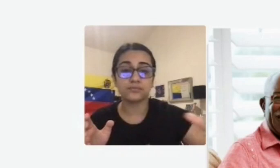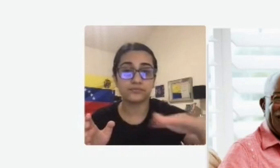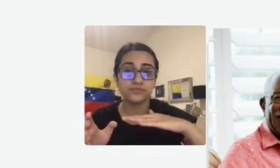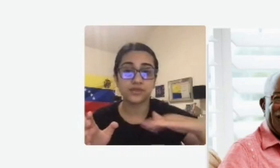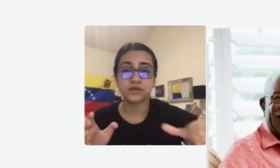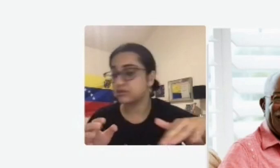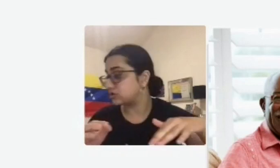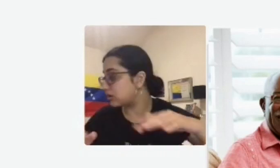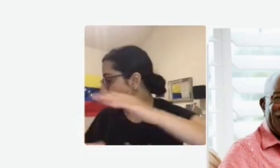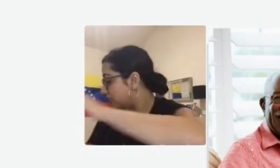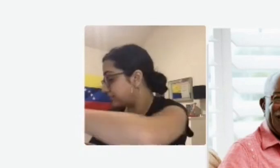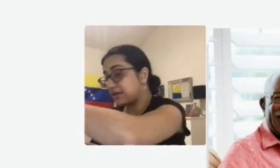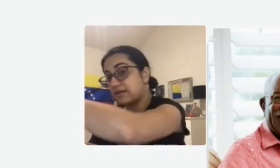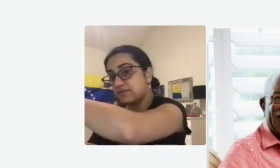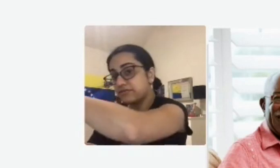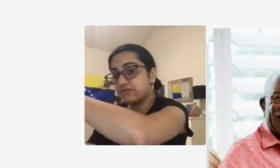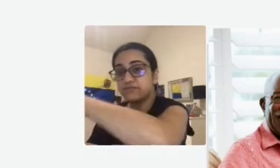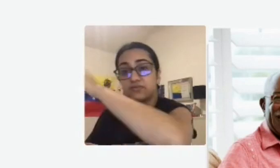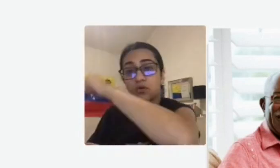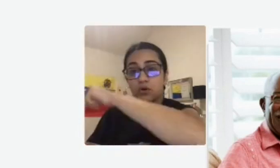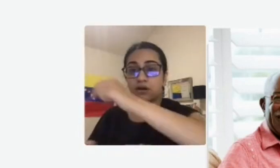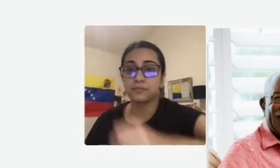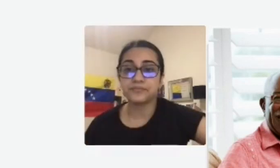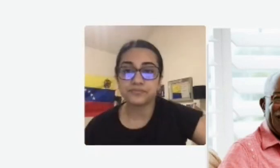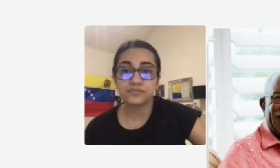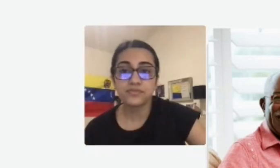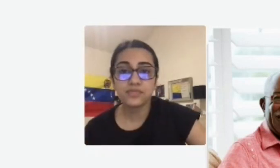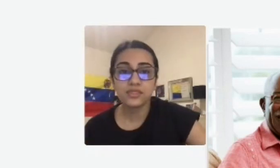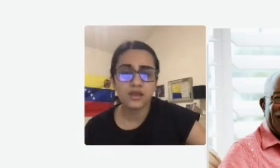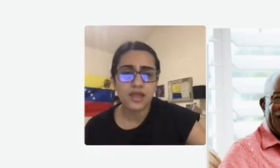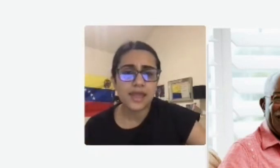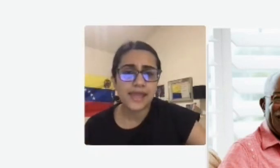floor. A dog on the floor.